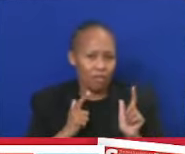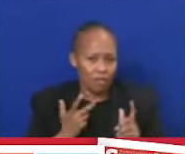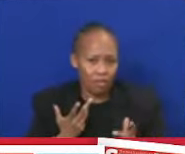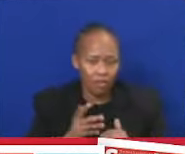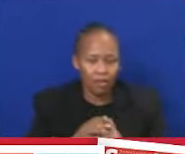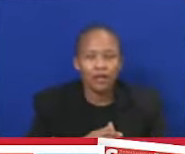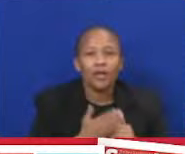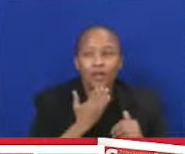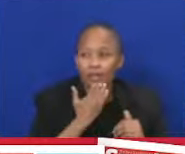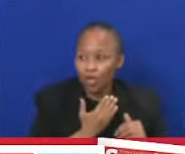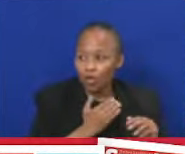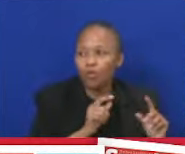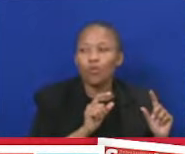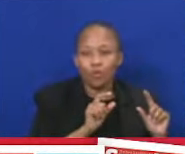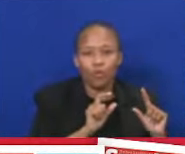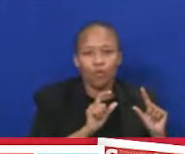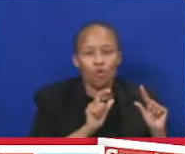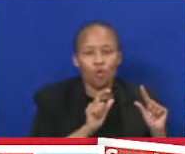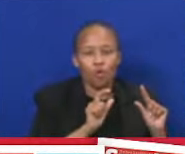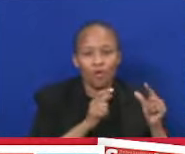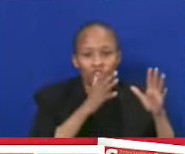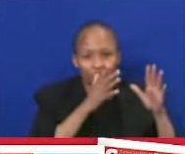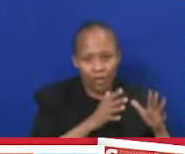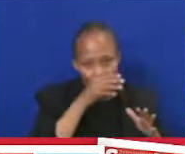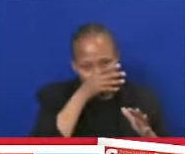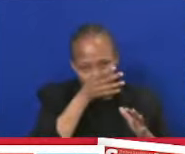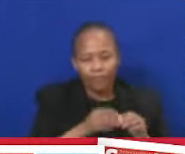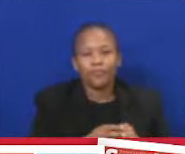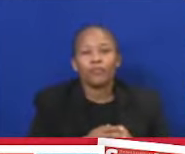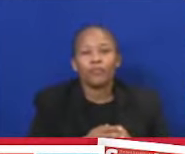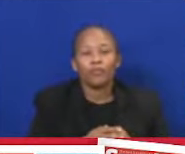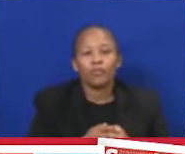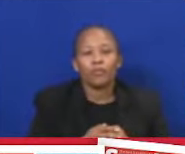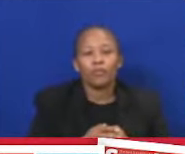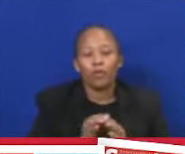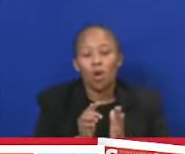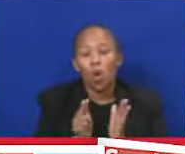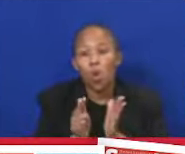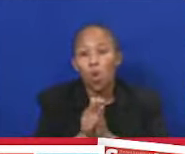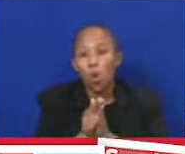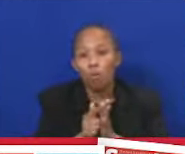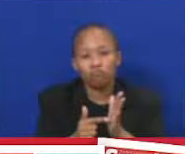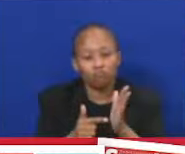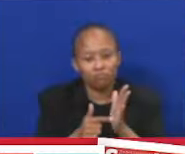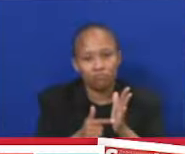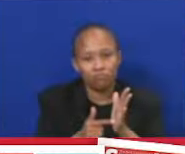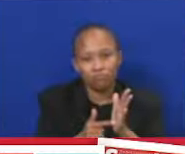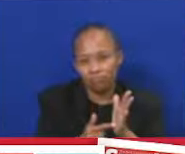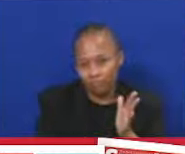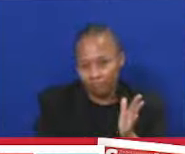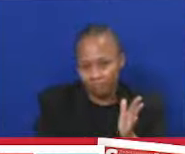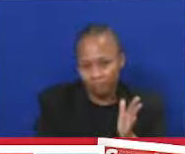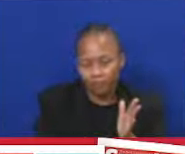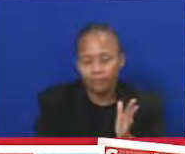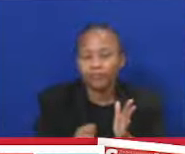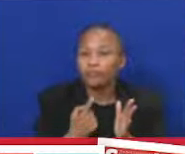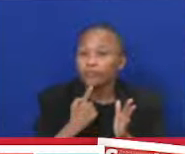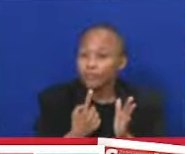commissioners. According to the law, the firearm must either be